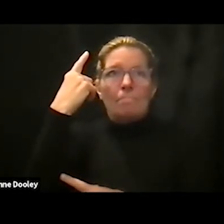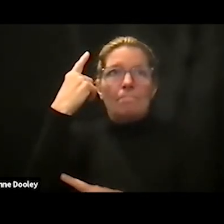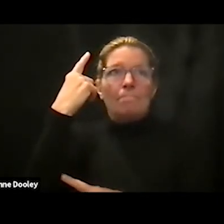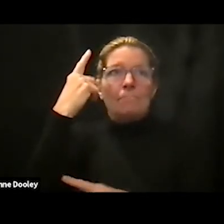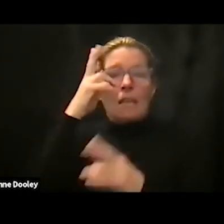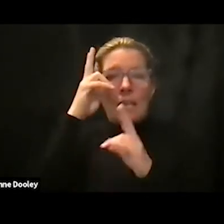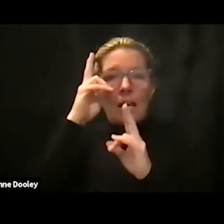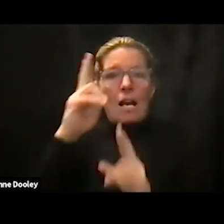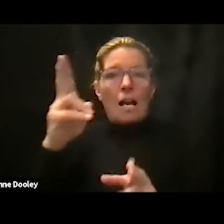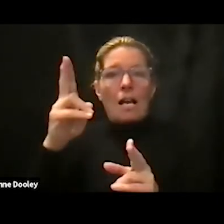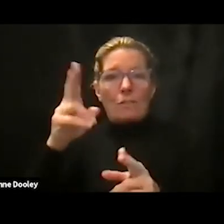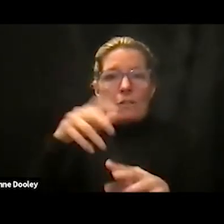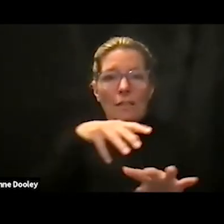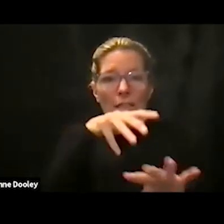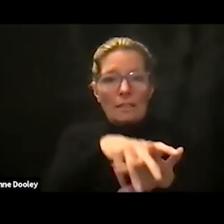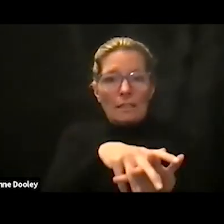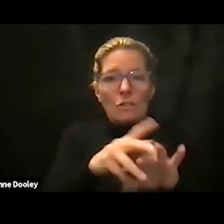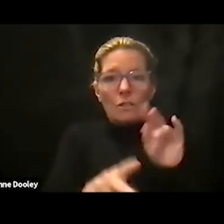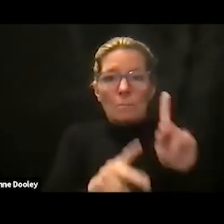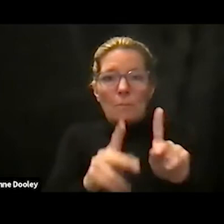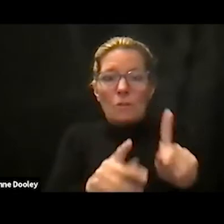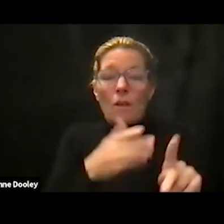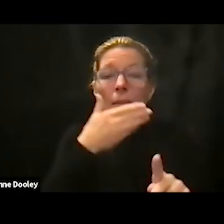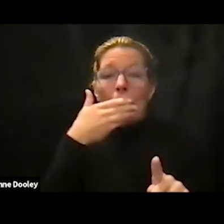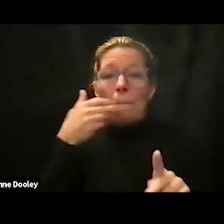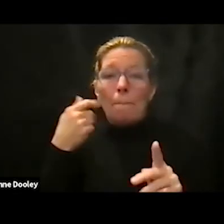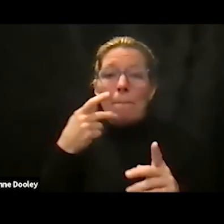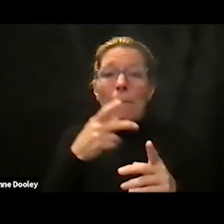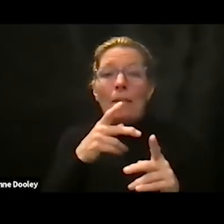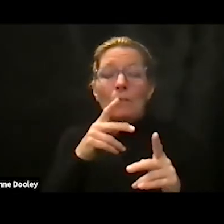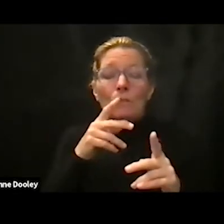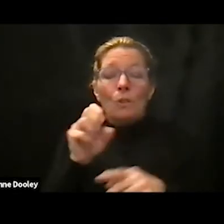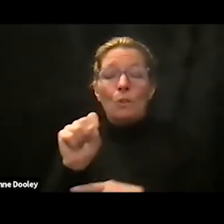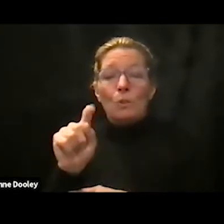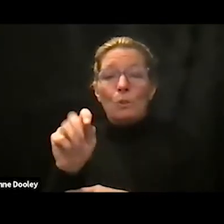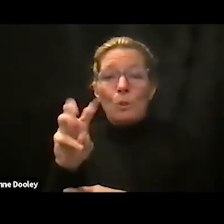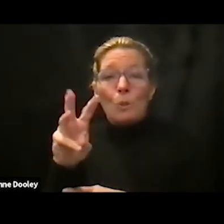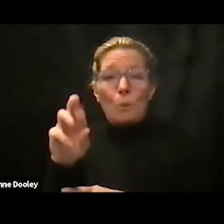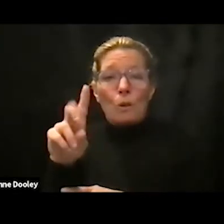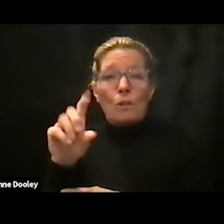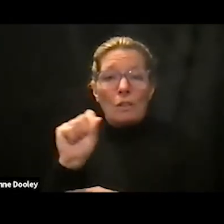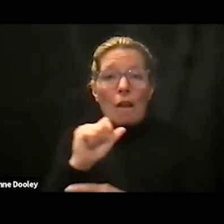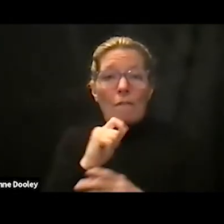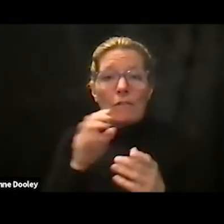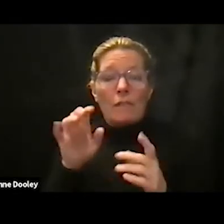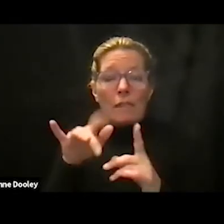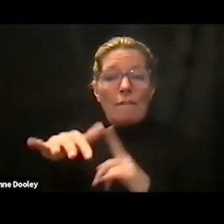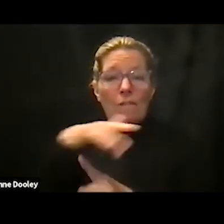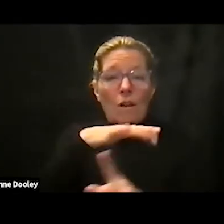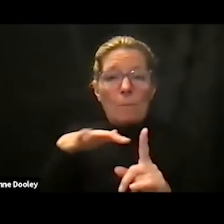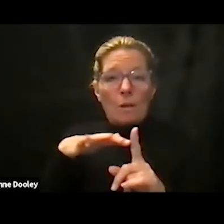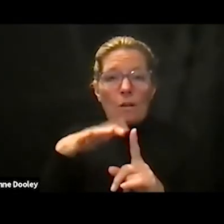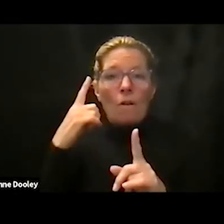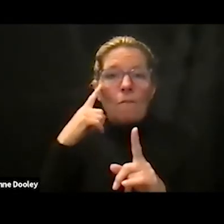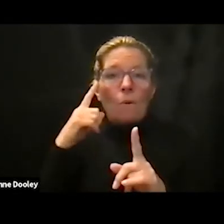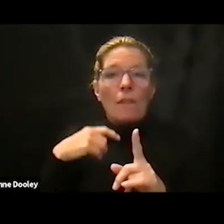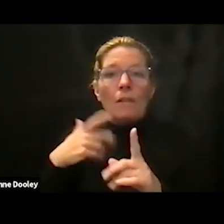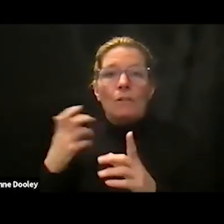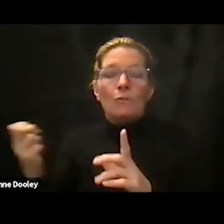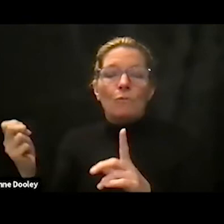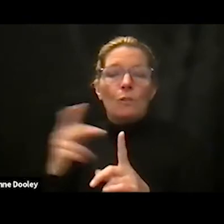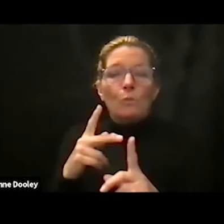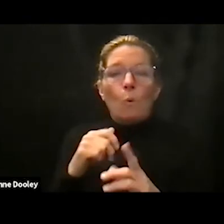and honoring that Indigenous peoples are the best stewards of our environments. So if we're able to restore their relationship to the